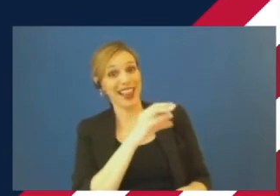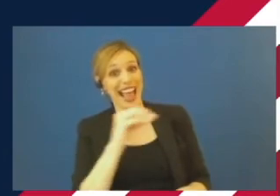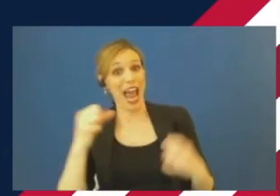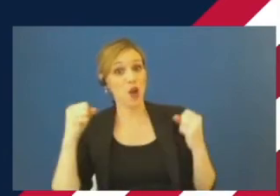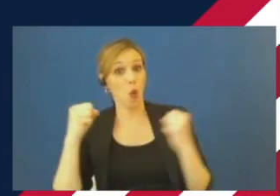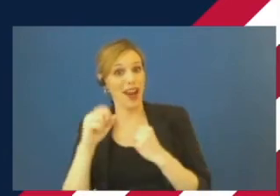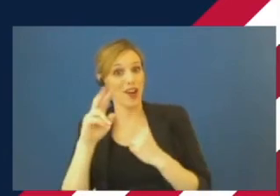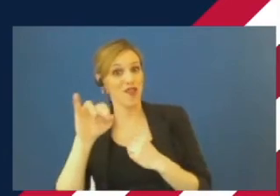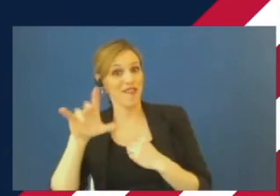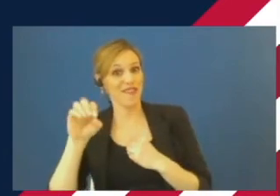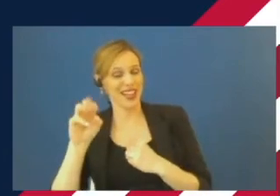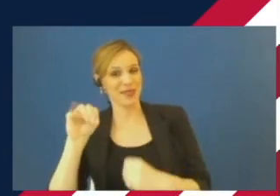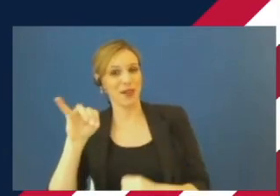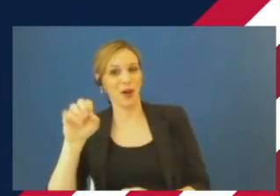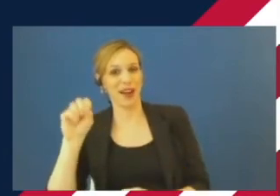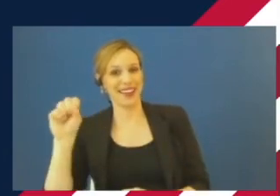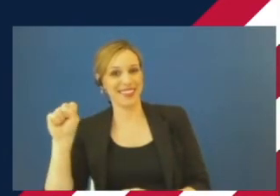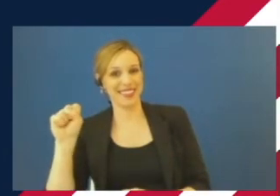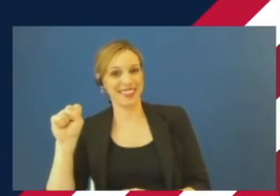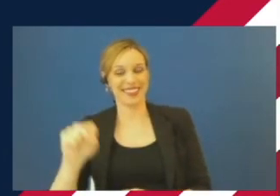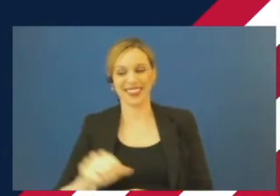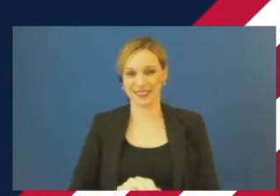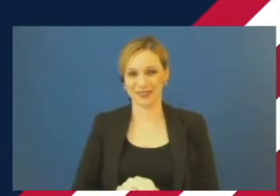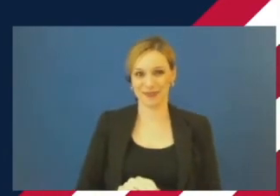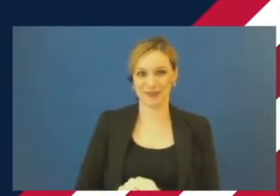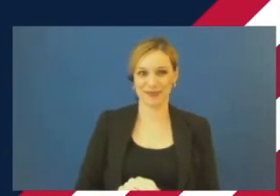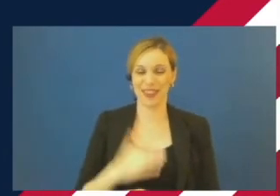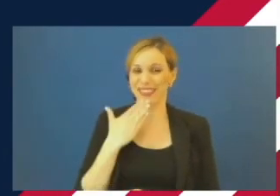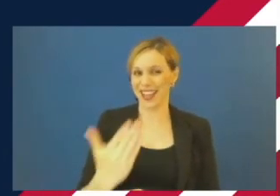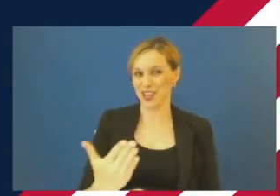Good people. Thank you.